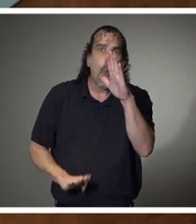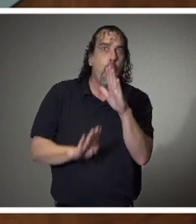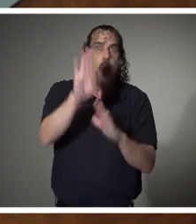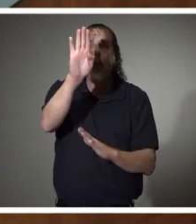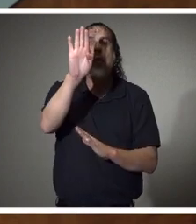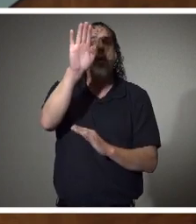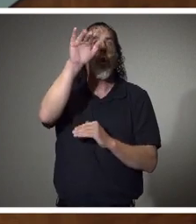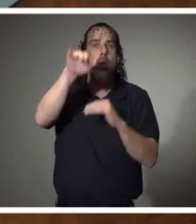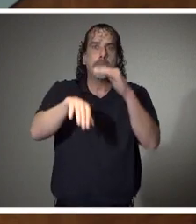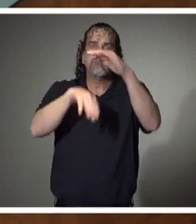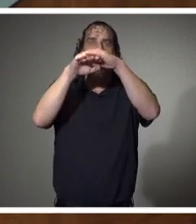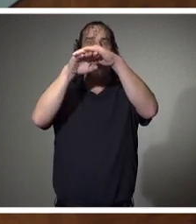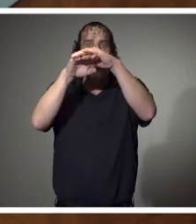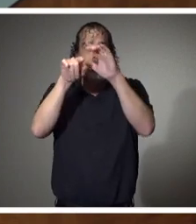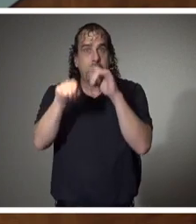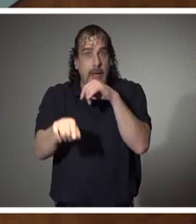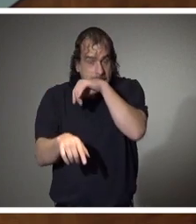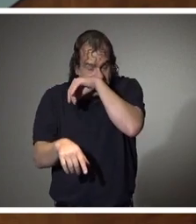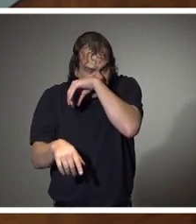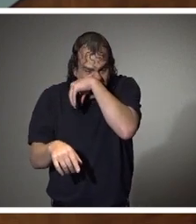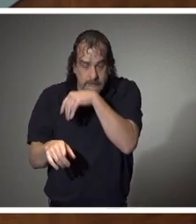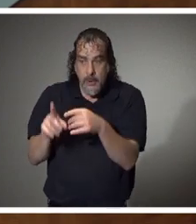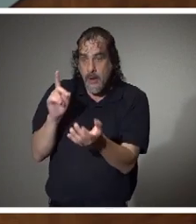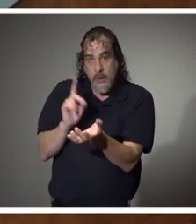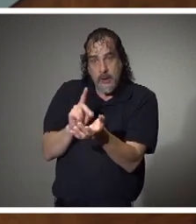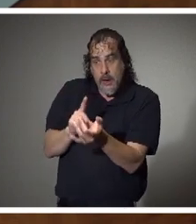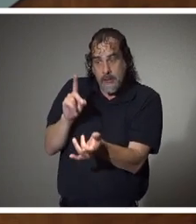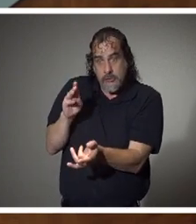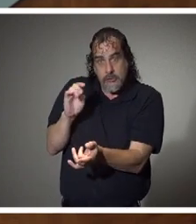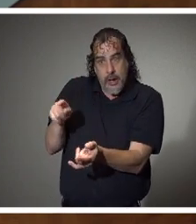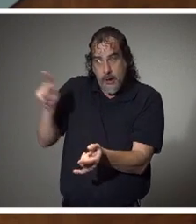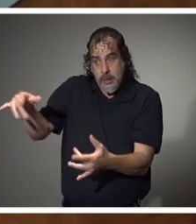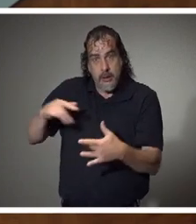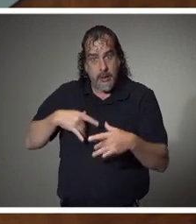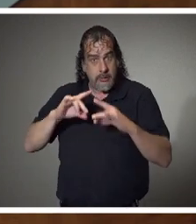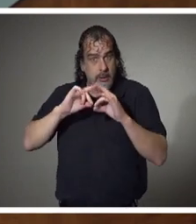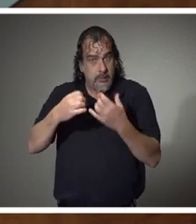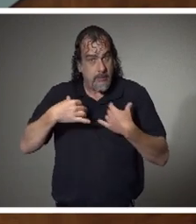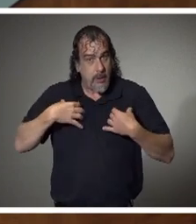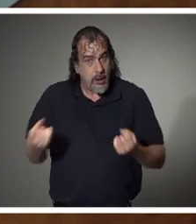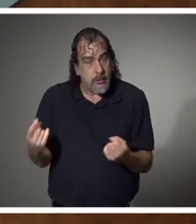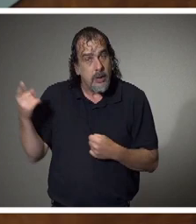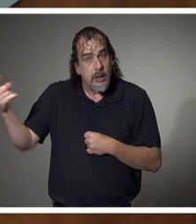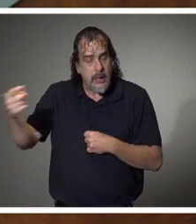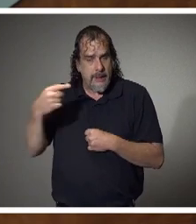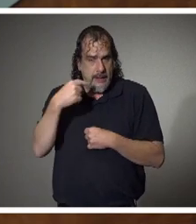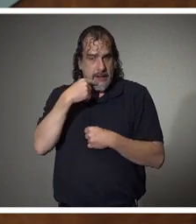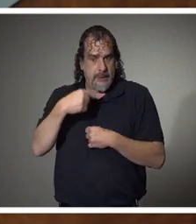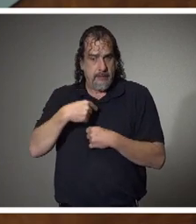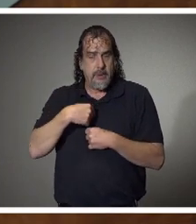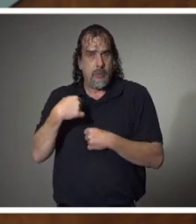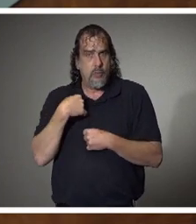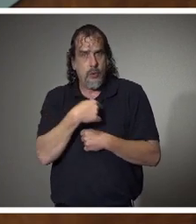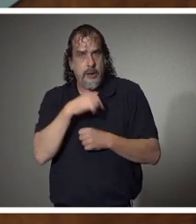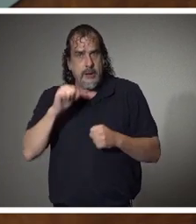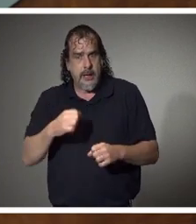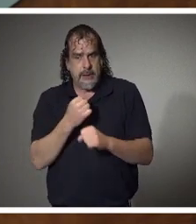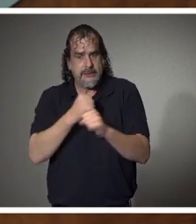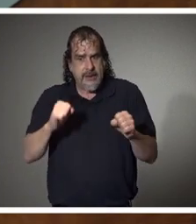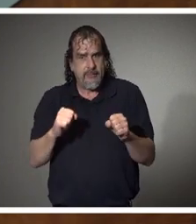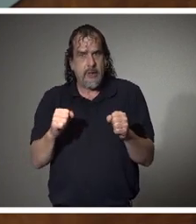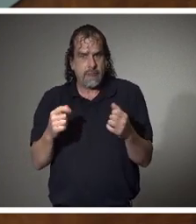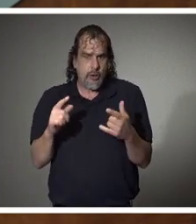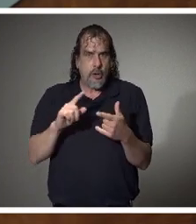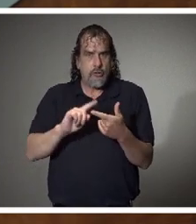experienced. Dr. Dobbs and his team in our health department tells me it means we can safely start